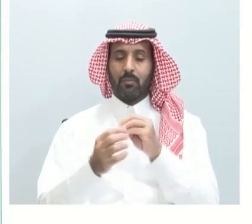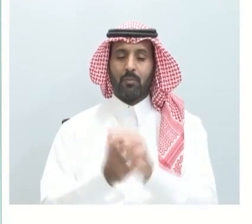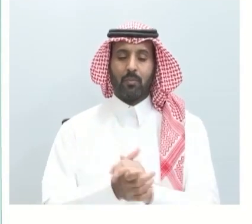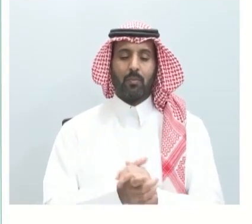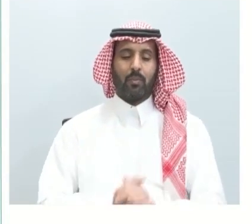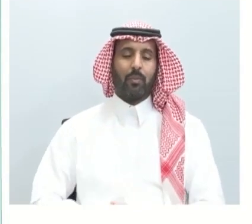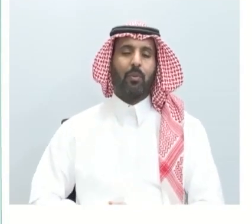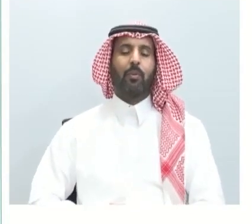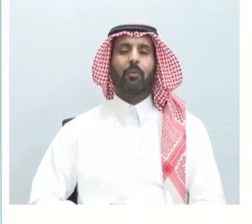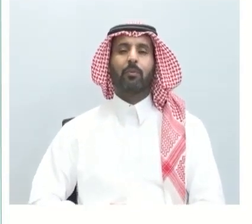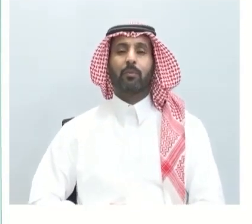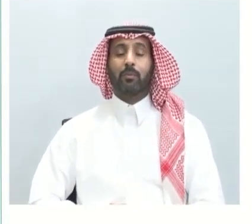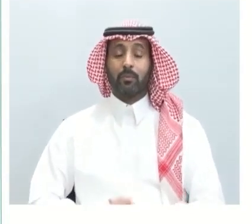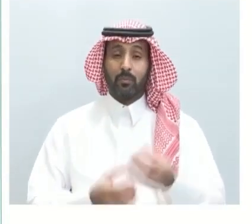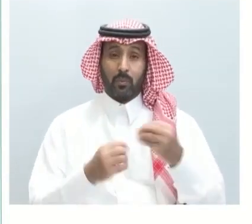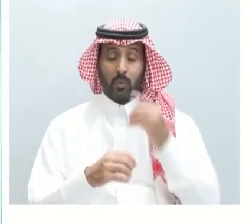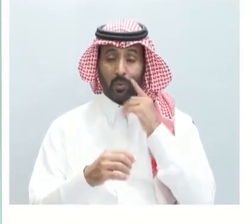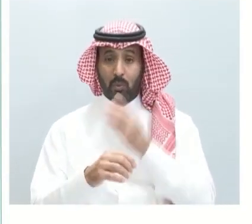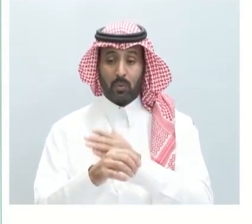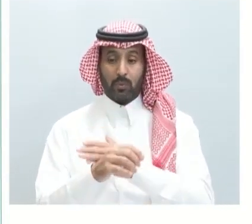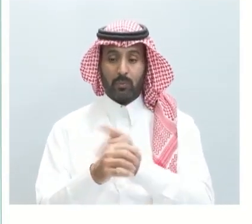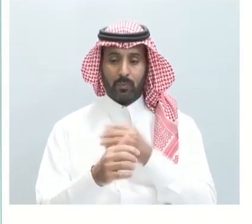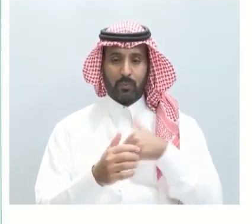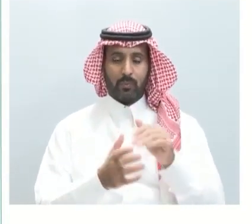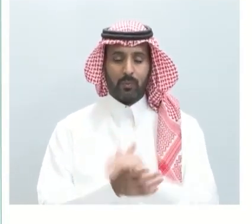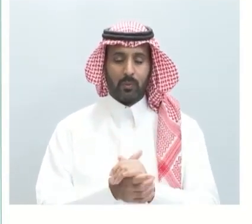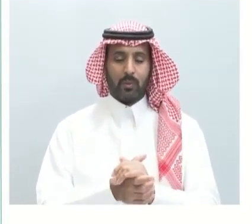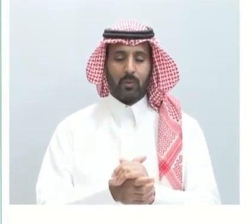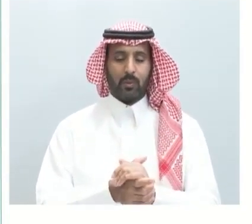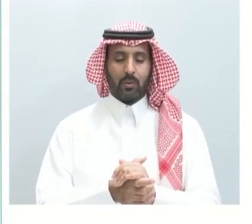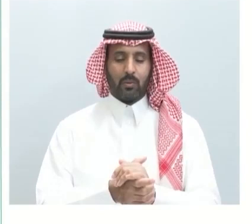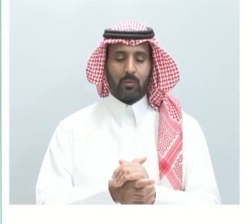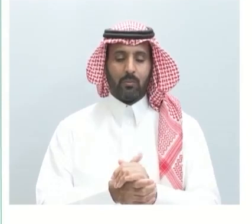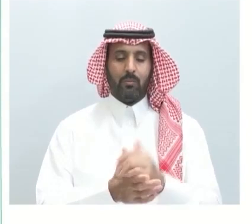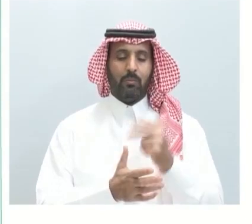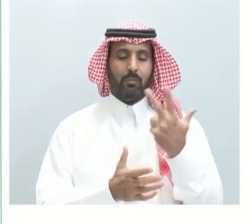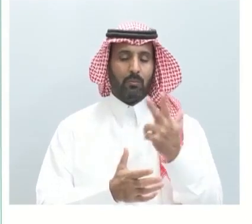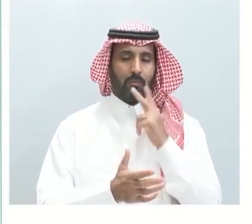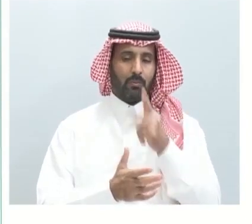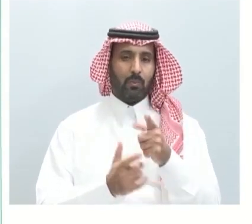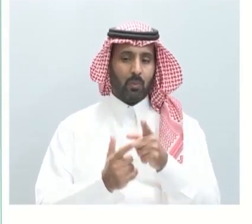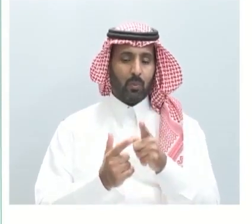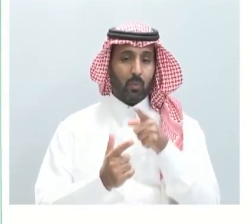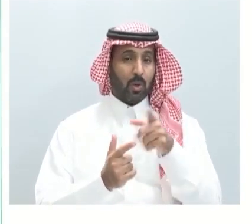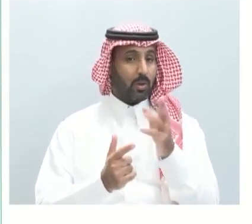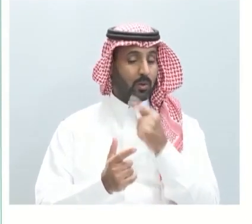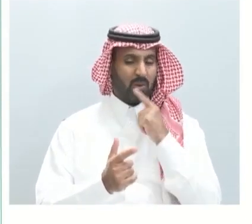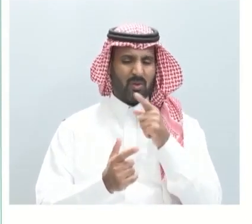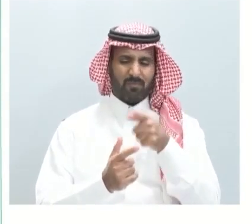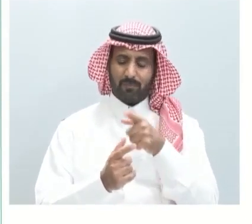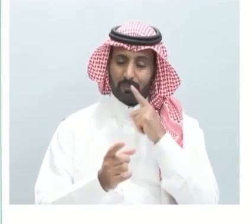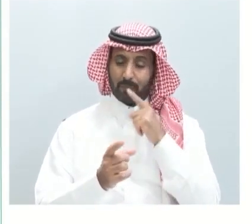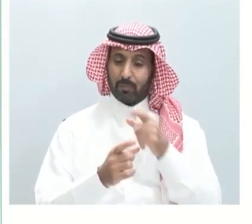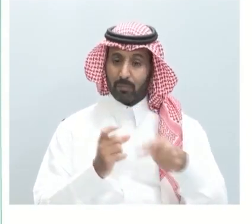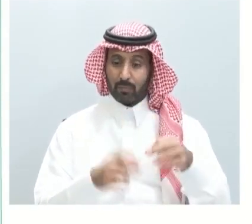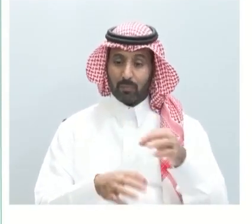Of course, you will say I'm too tired. I can't go to the game. Number nine, why don't you like this couch? And